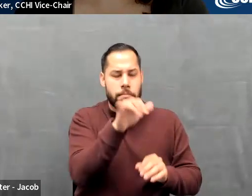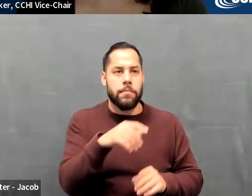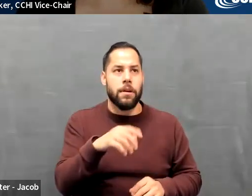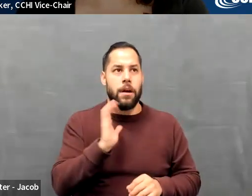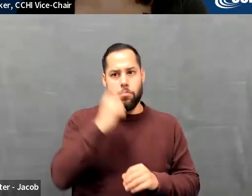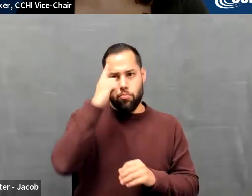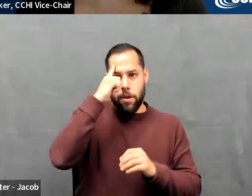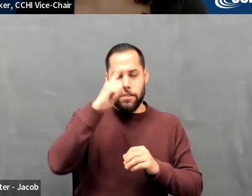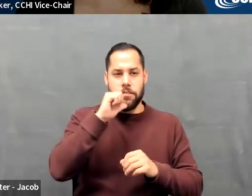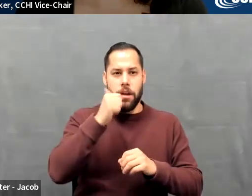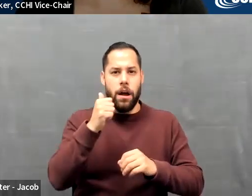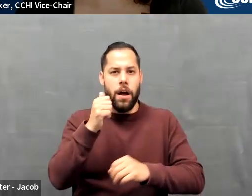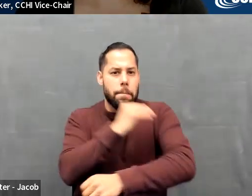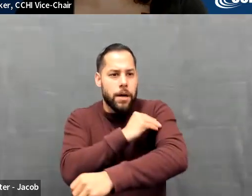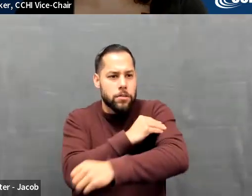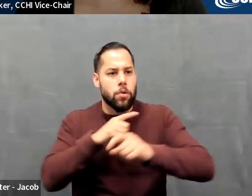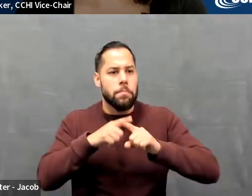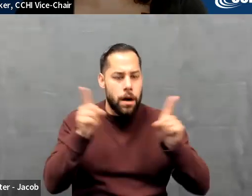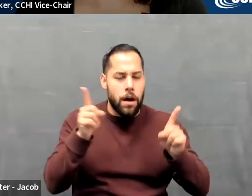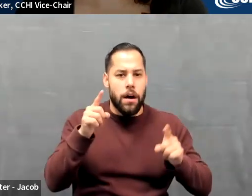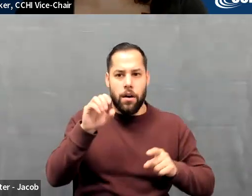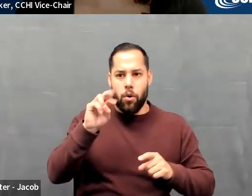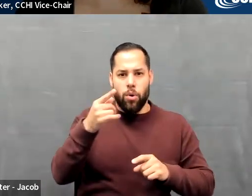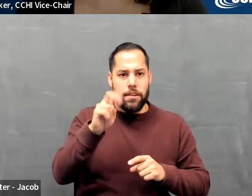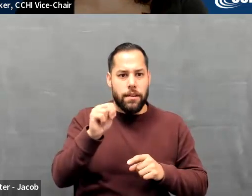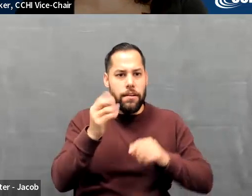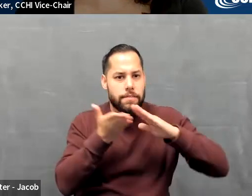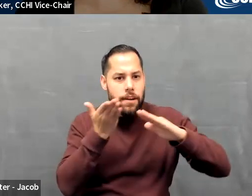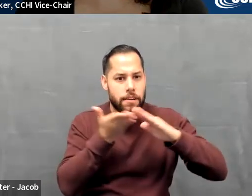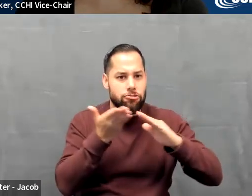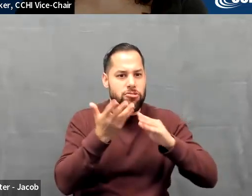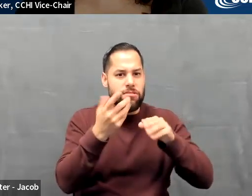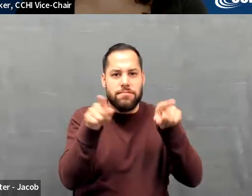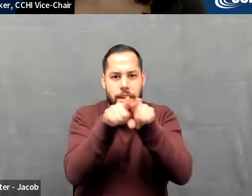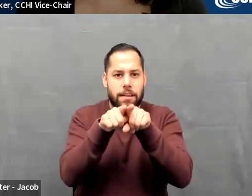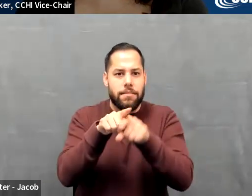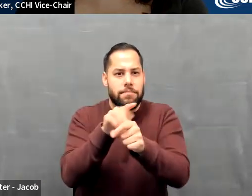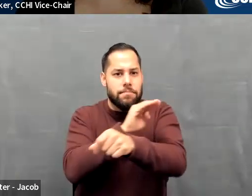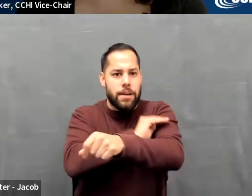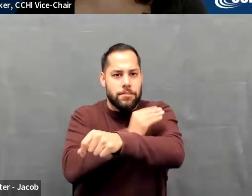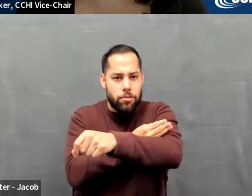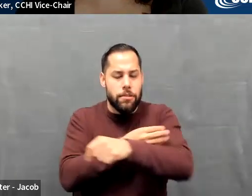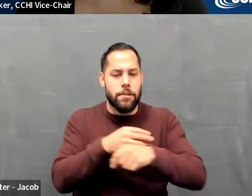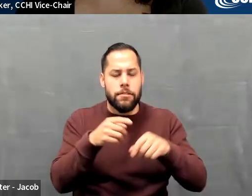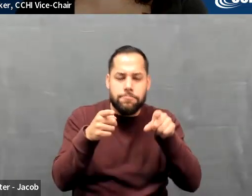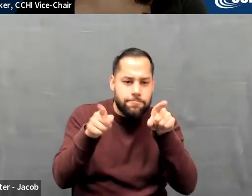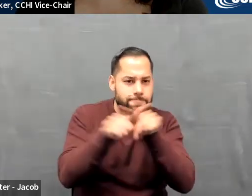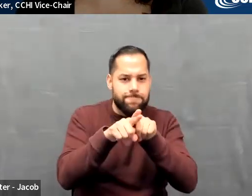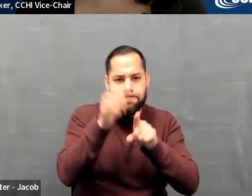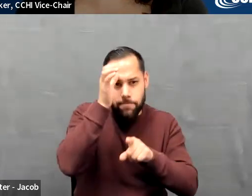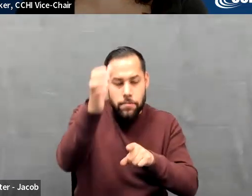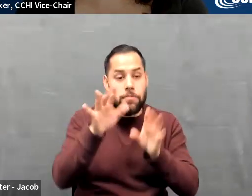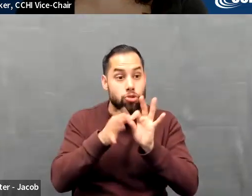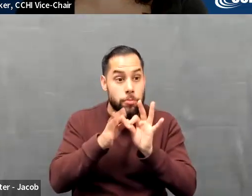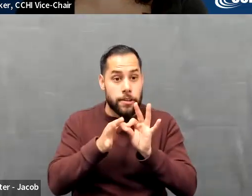you know, a muscle, but it's an organ, but it functions like a muscle. So the same thing is with